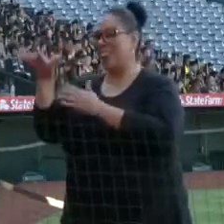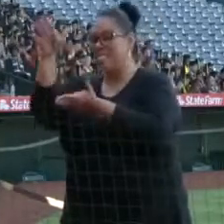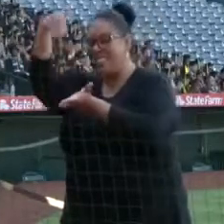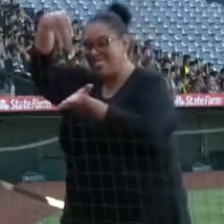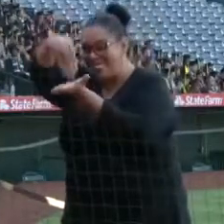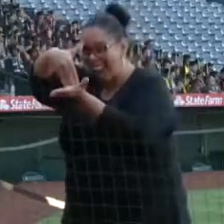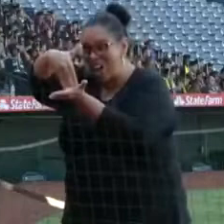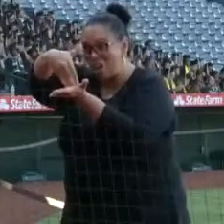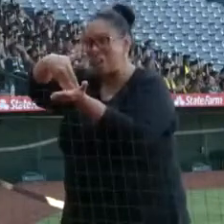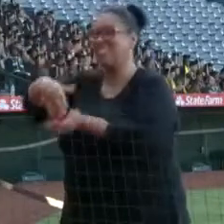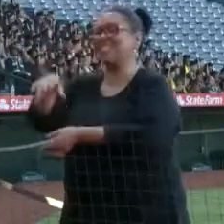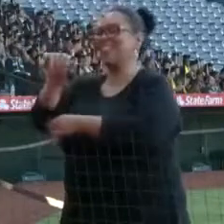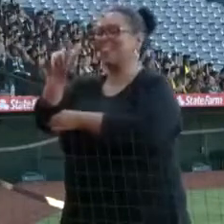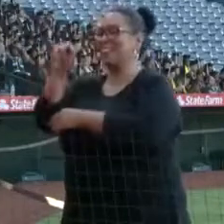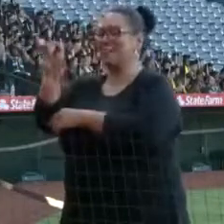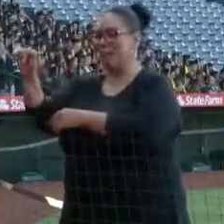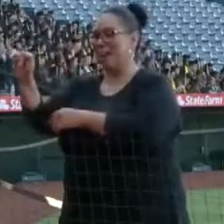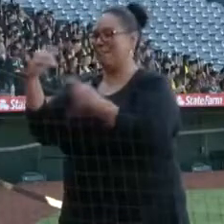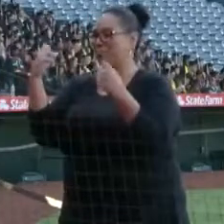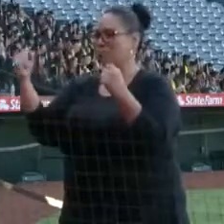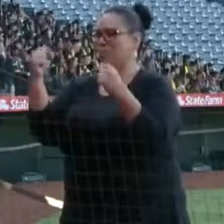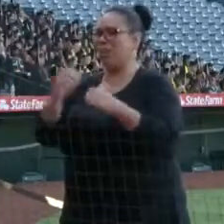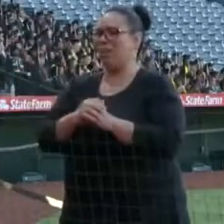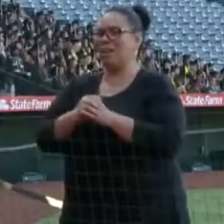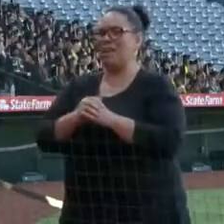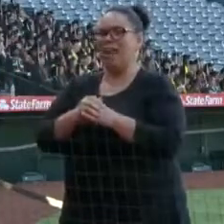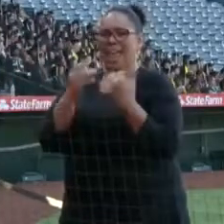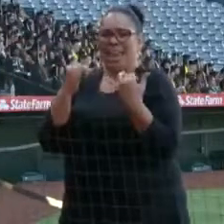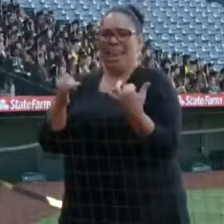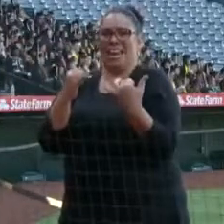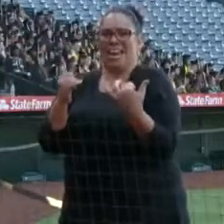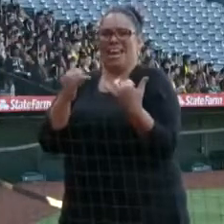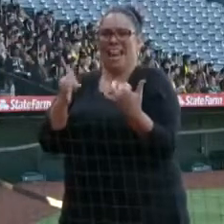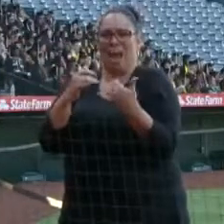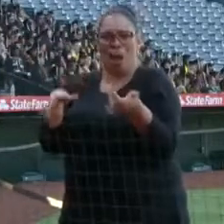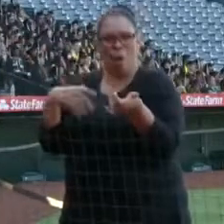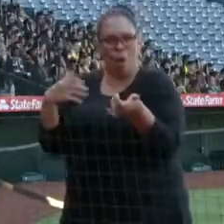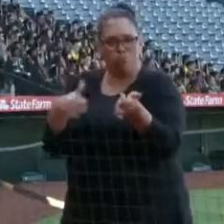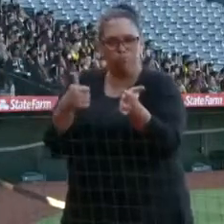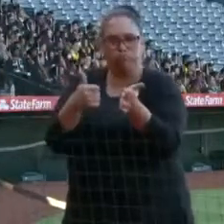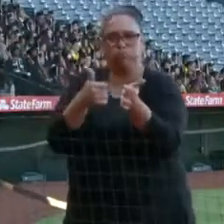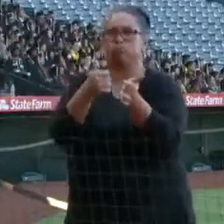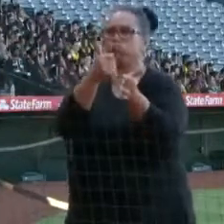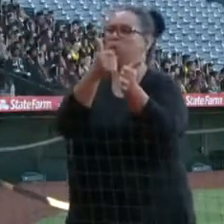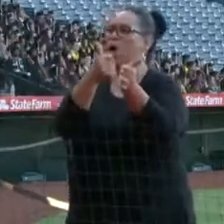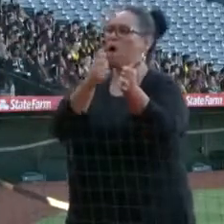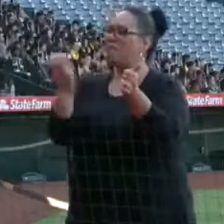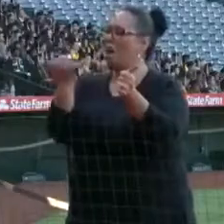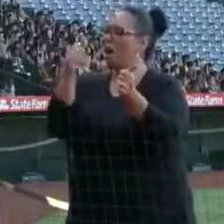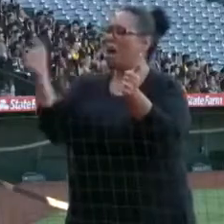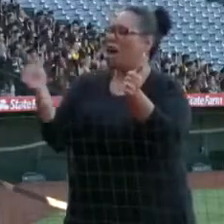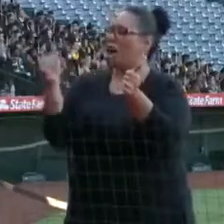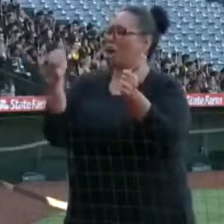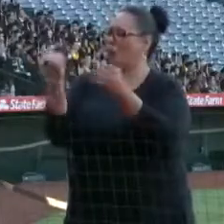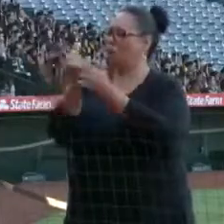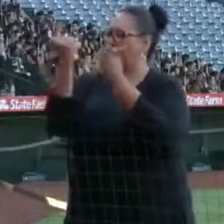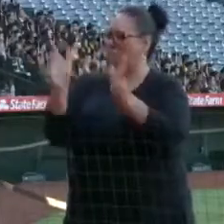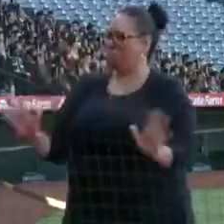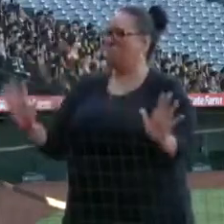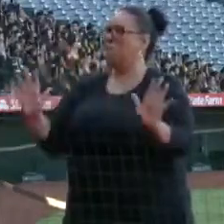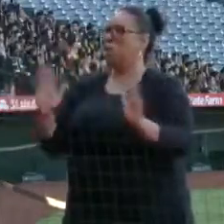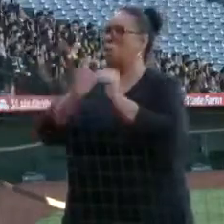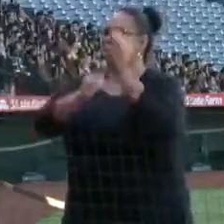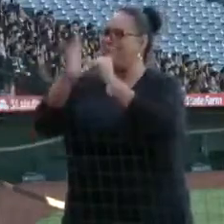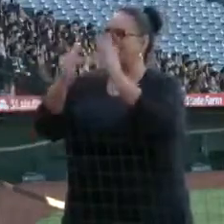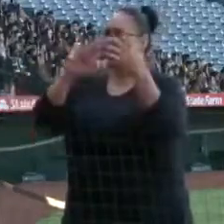355,000 alumni strong. You now will follow in the footsteps of many alumni who have built our communities through their